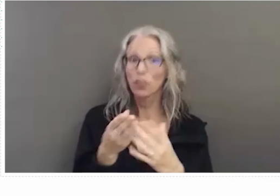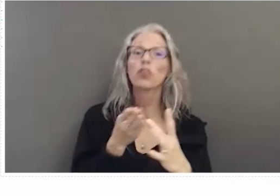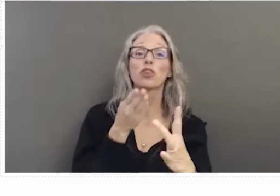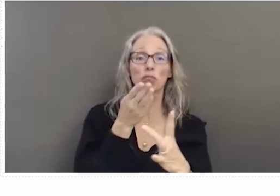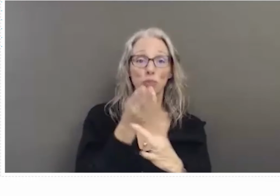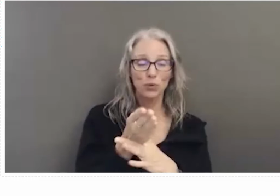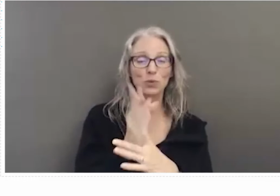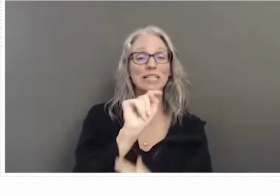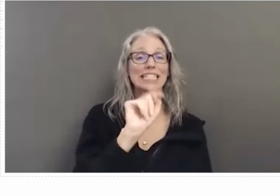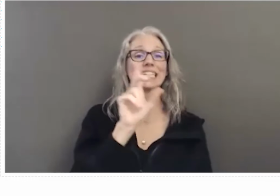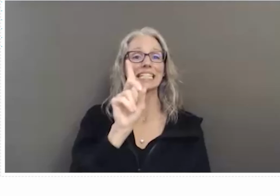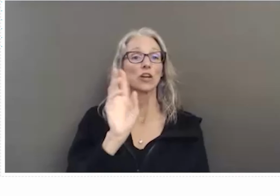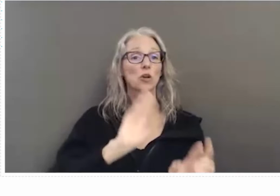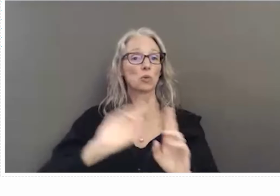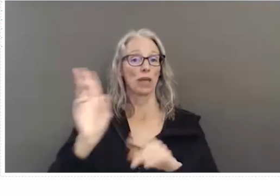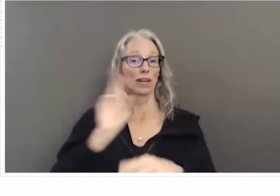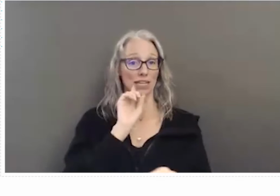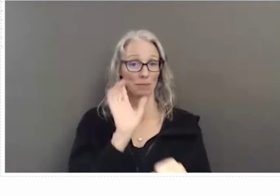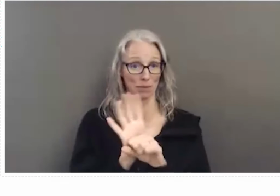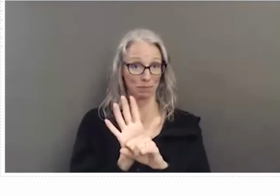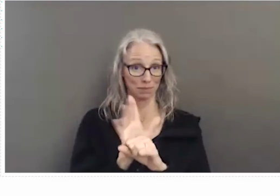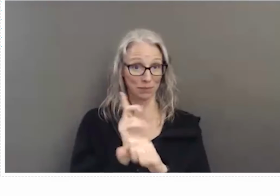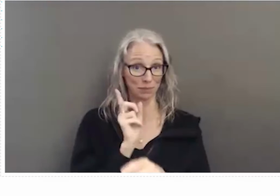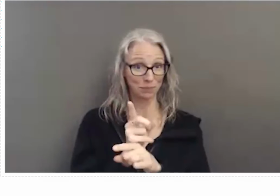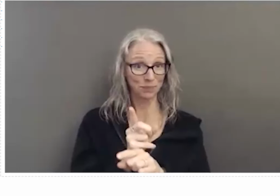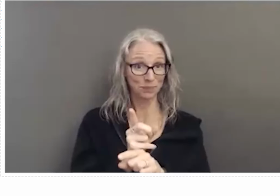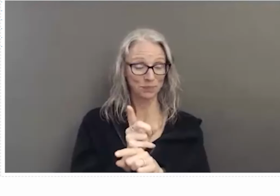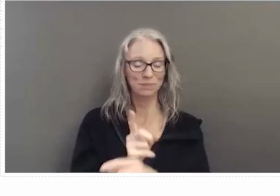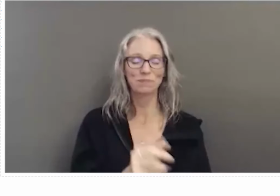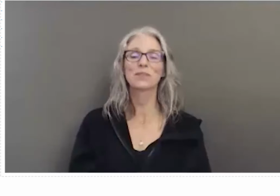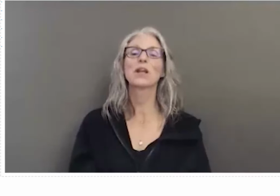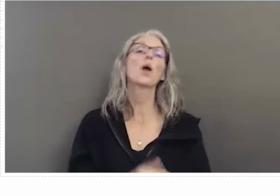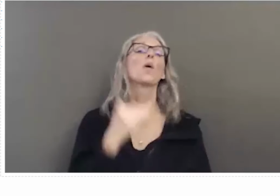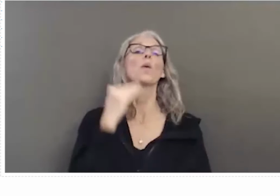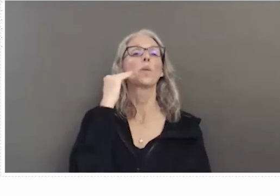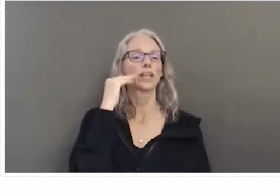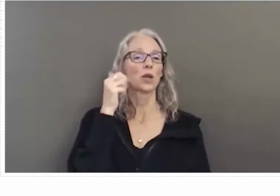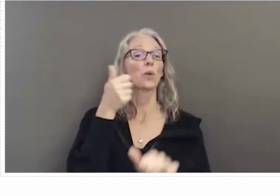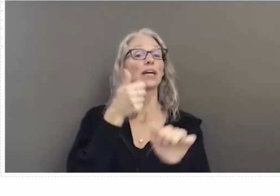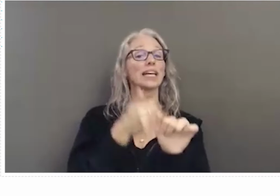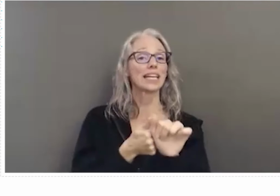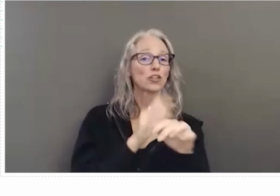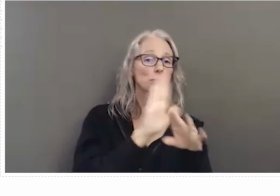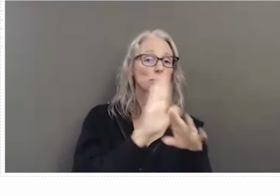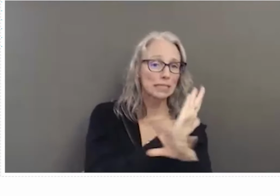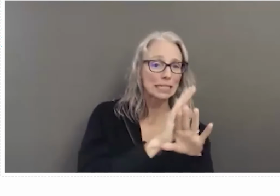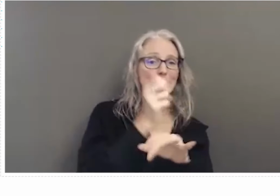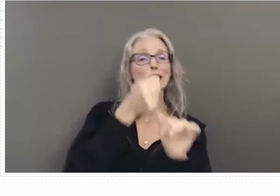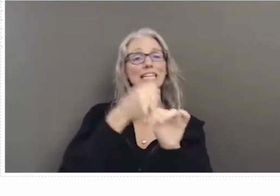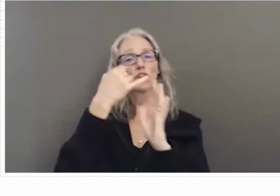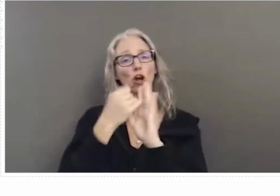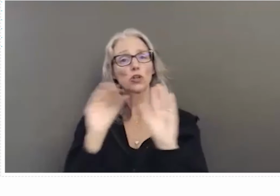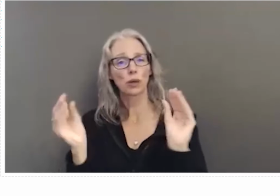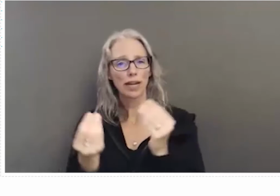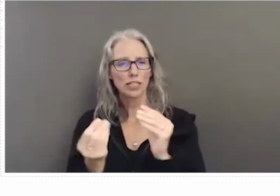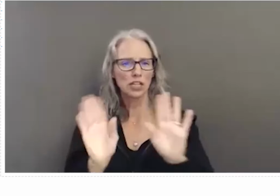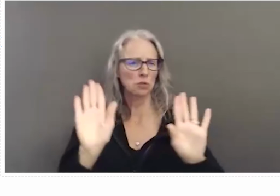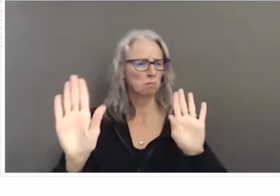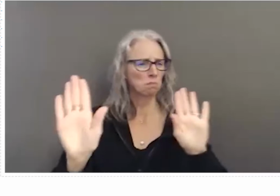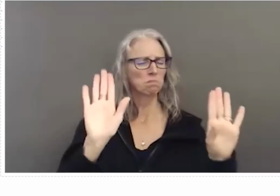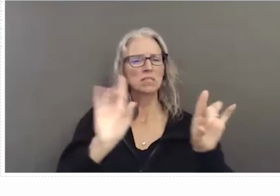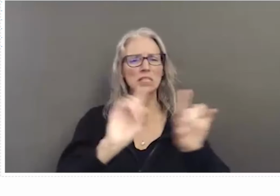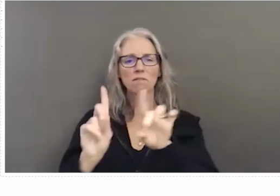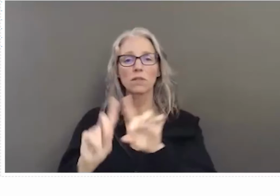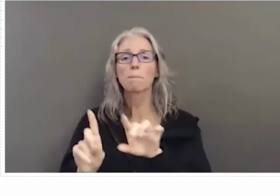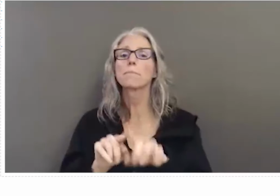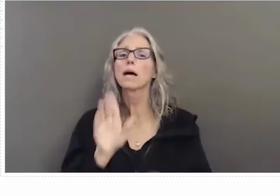citizenship platform. And we know each corporation and each arts organization is different. But can you share what steps you took